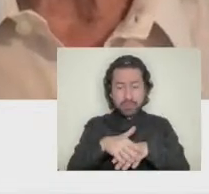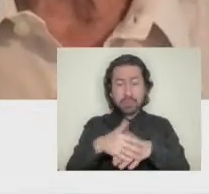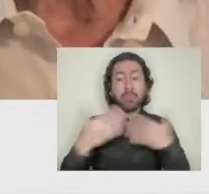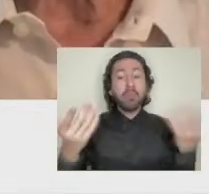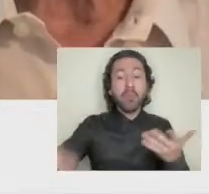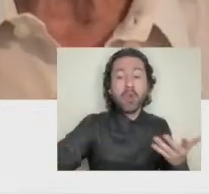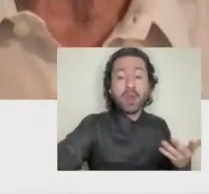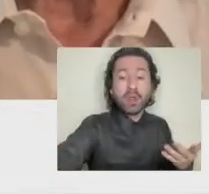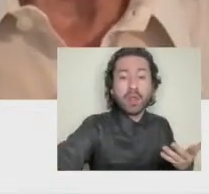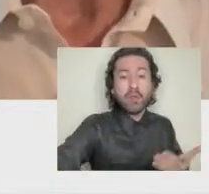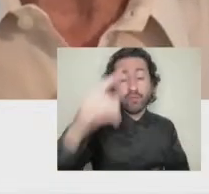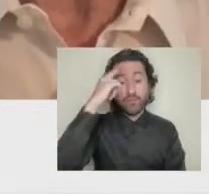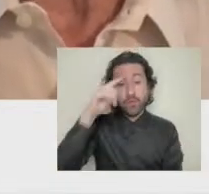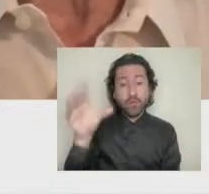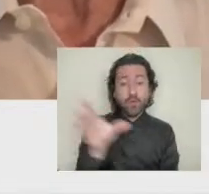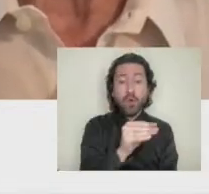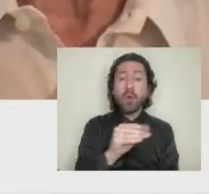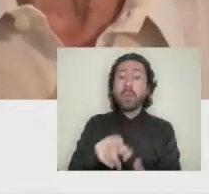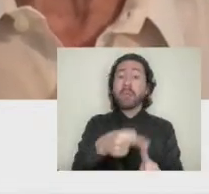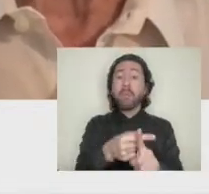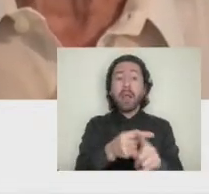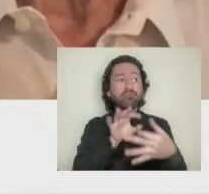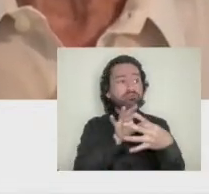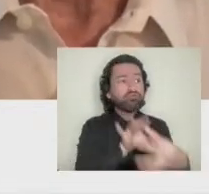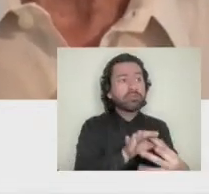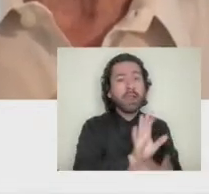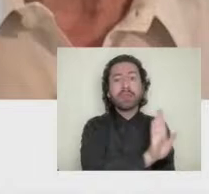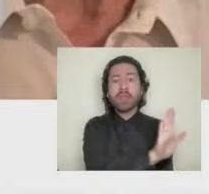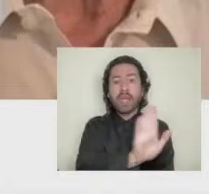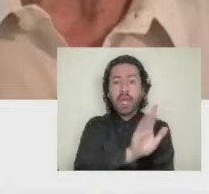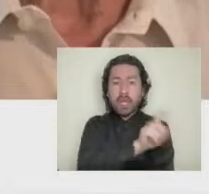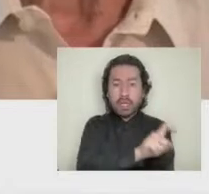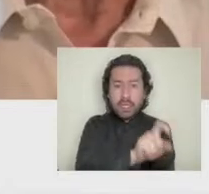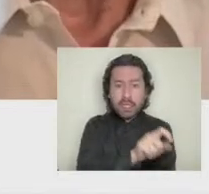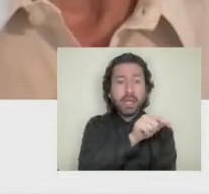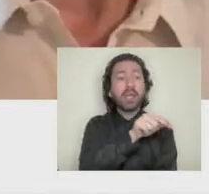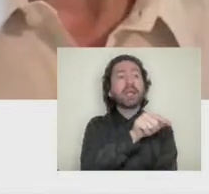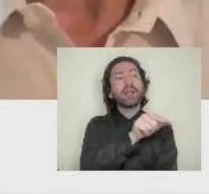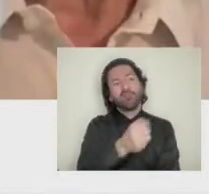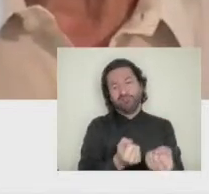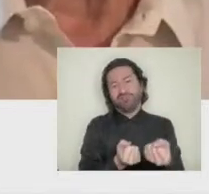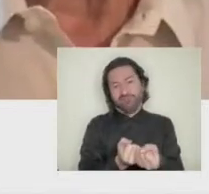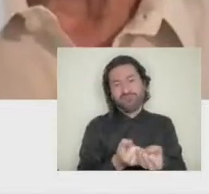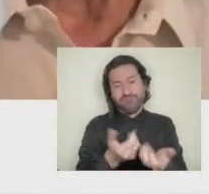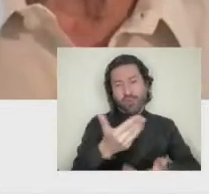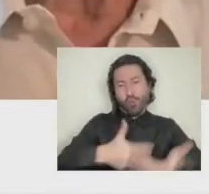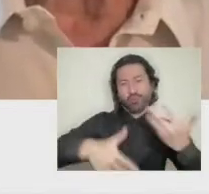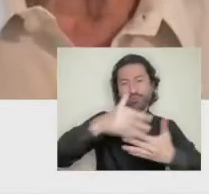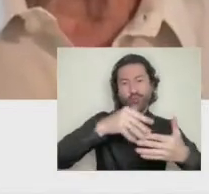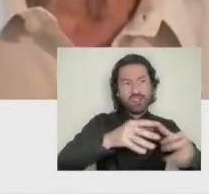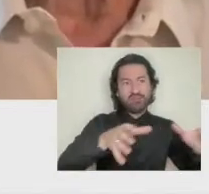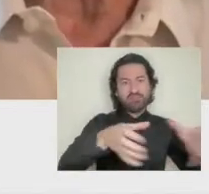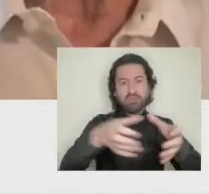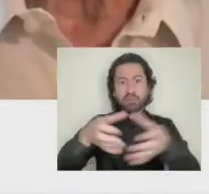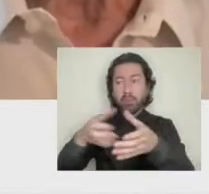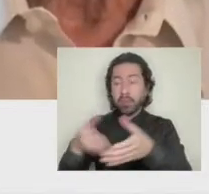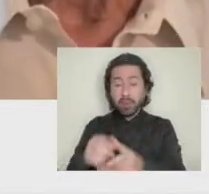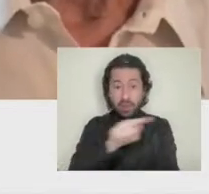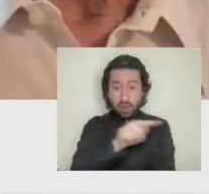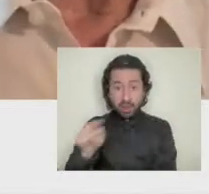social distribution and say life expectancy, there's a gradient. If you focus only on the worst